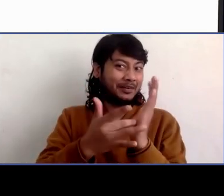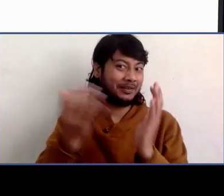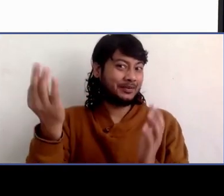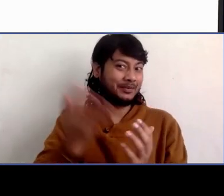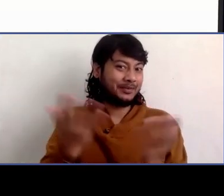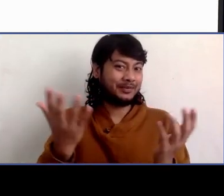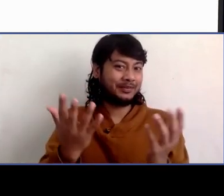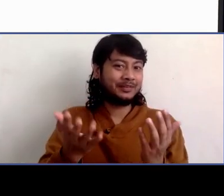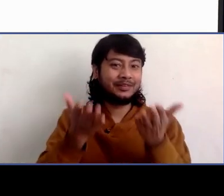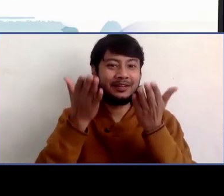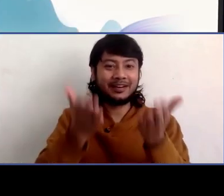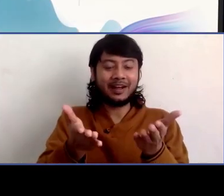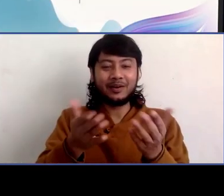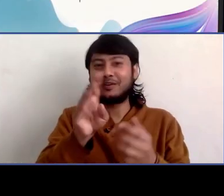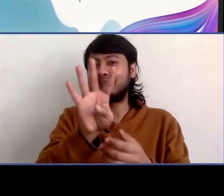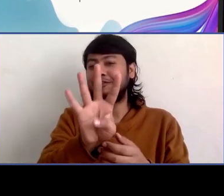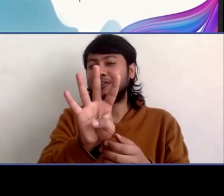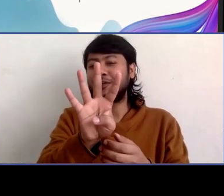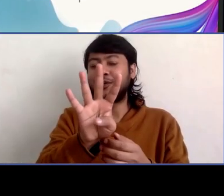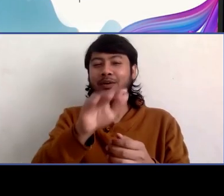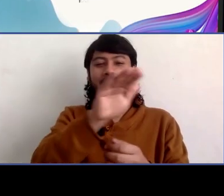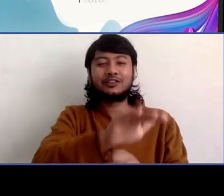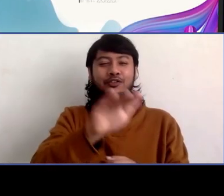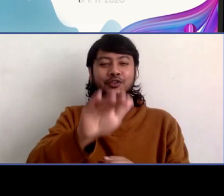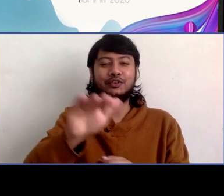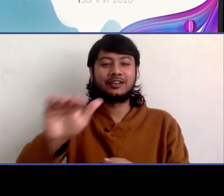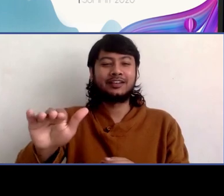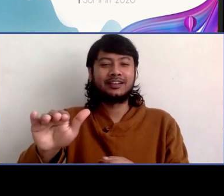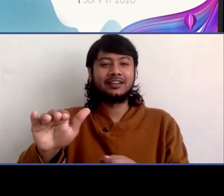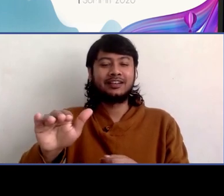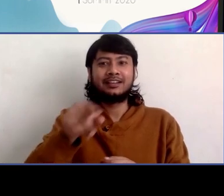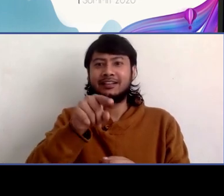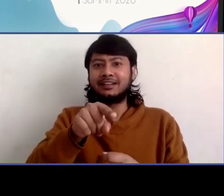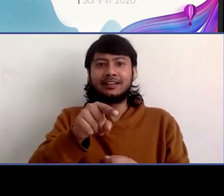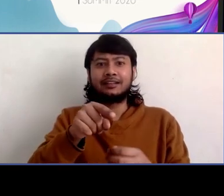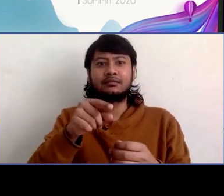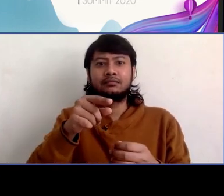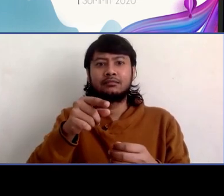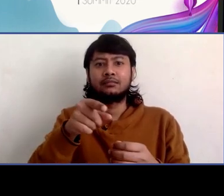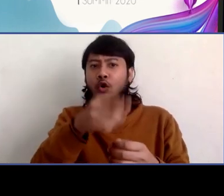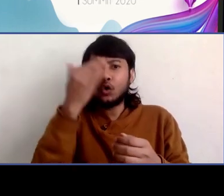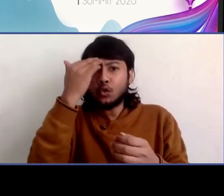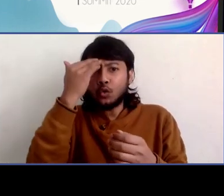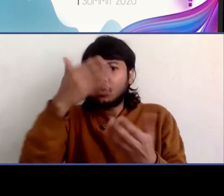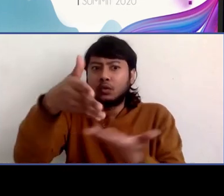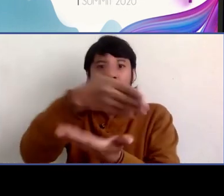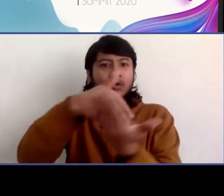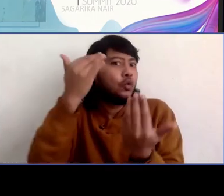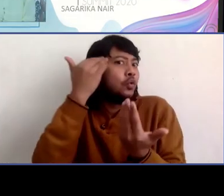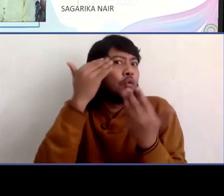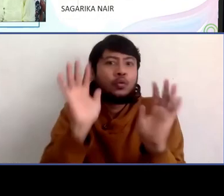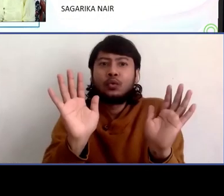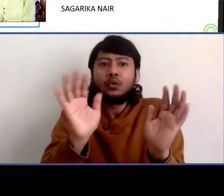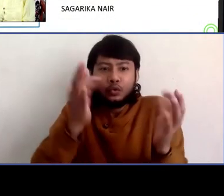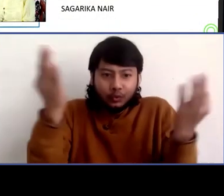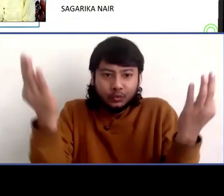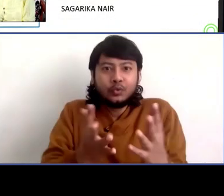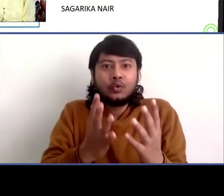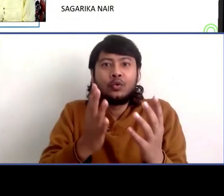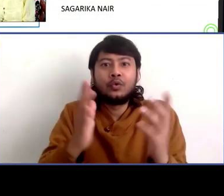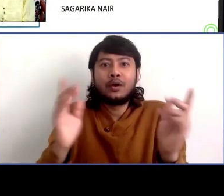all of you. Four children who've never met each other. Let's meet Sagarika, Ananya, Sridevi, Karuna.